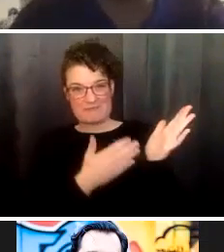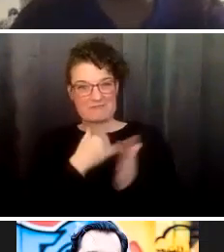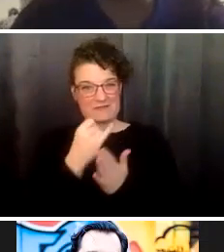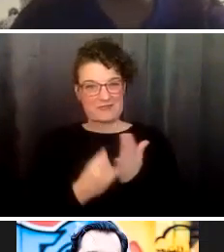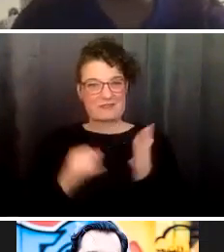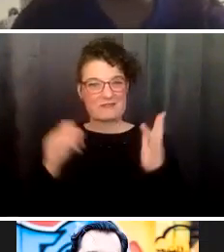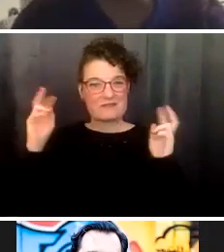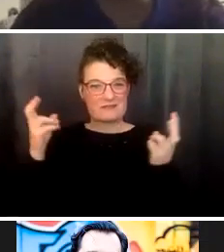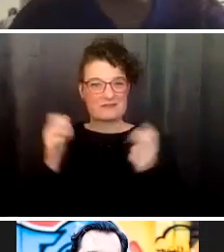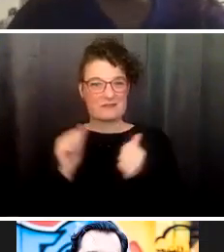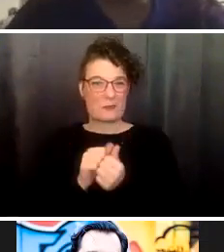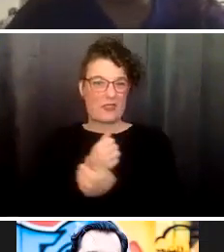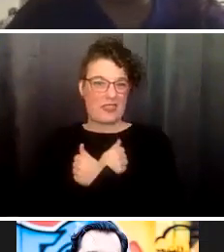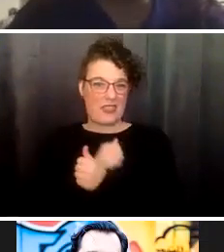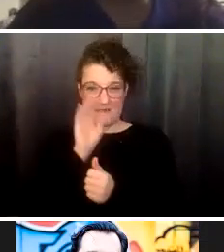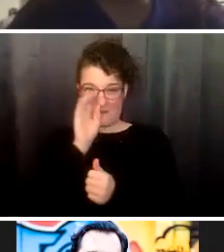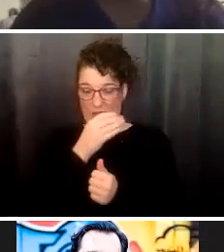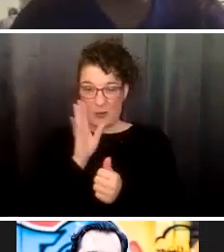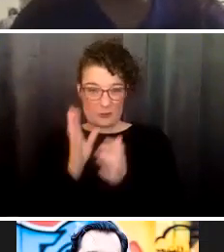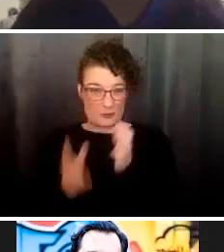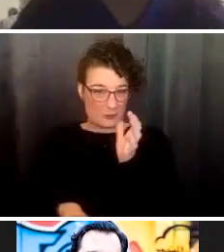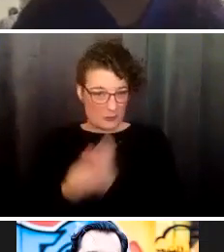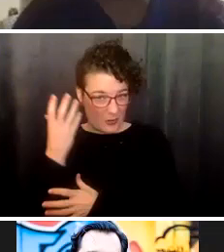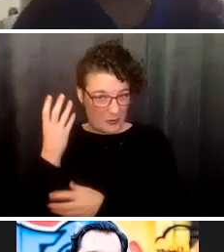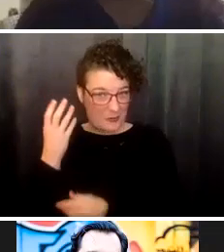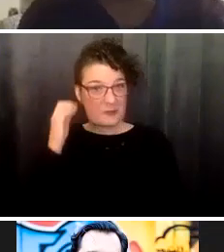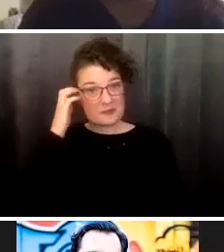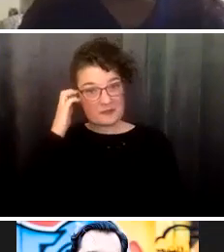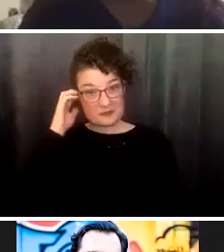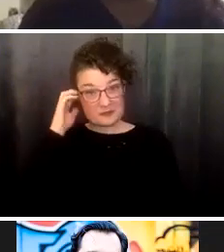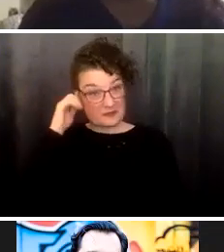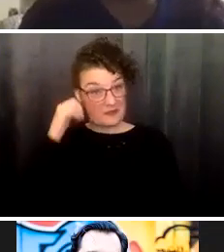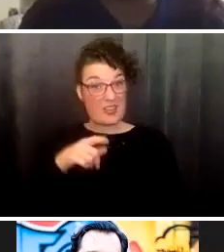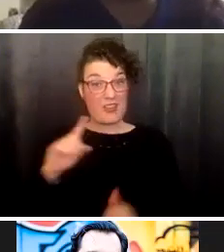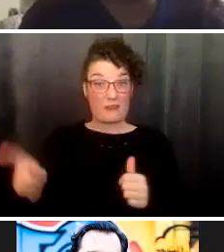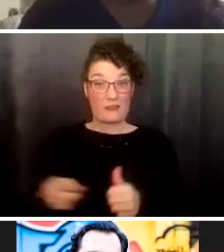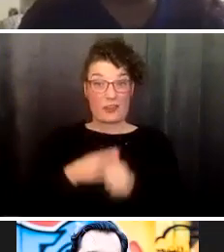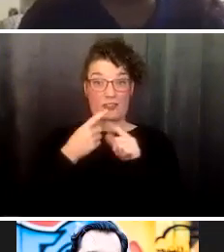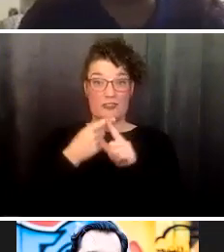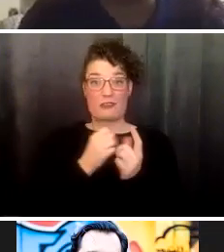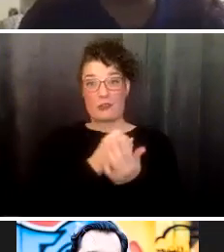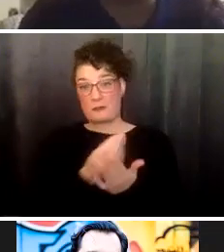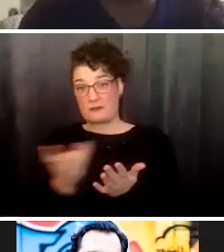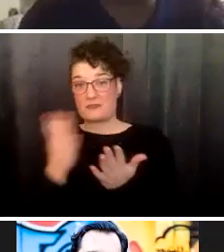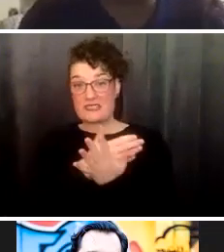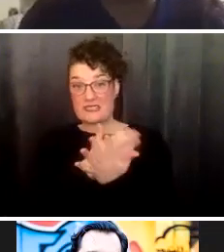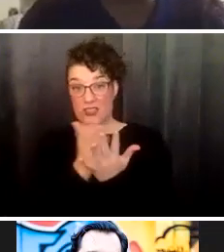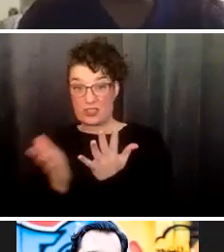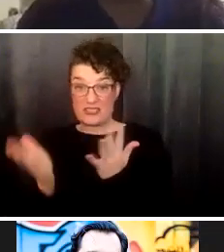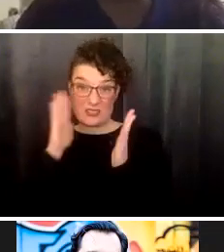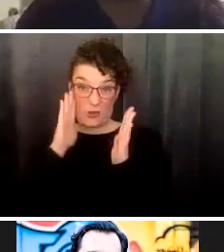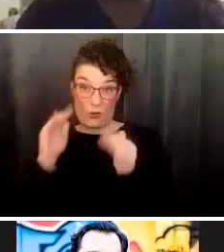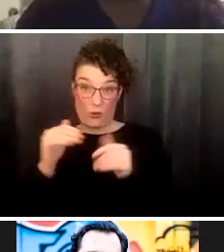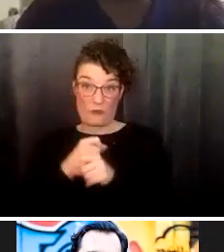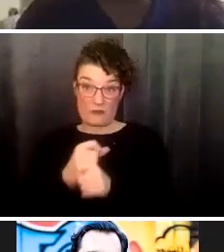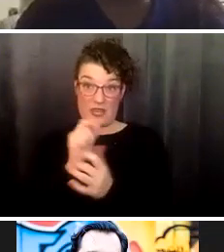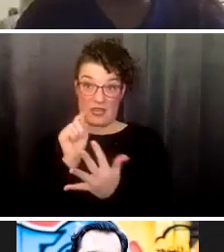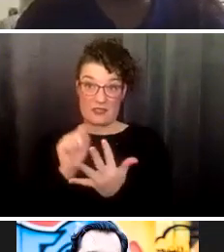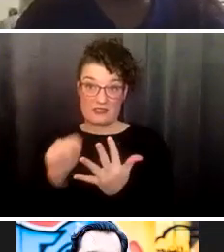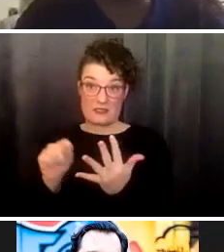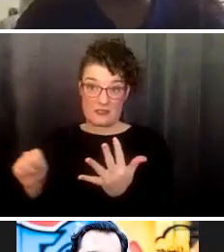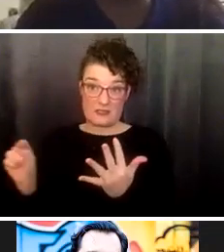Love, Flowers Will Grow, and this piece is the first of a series that I hope to create